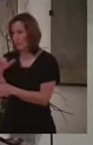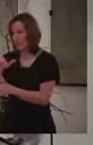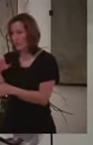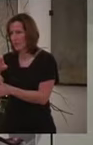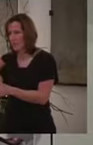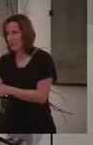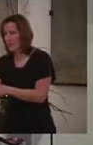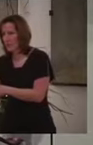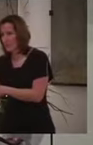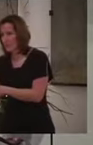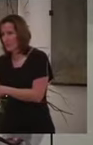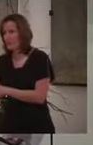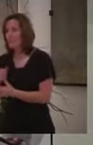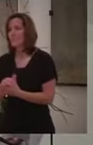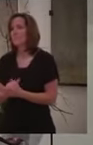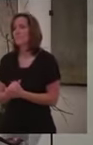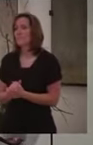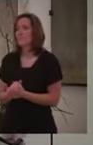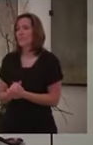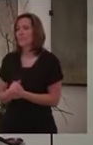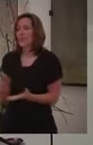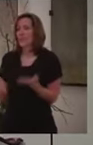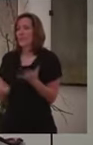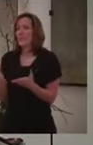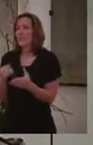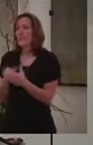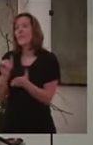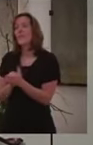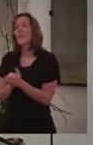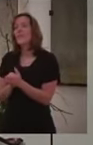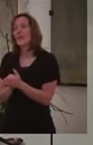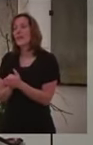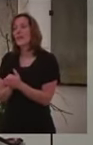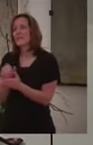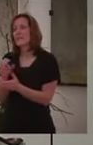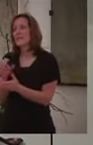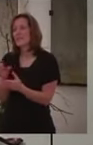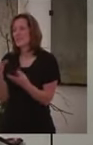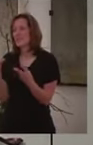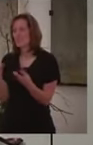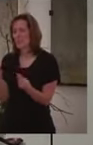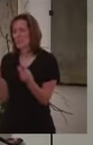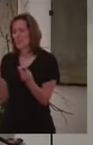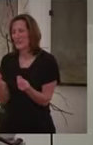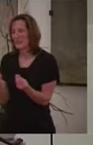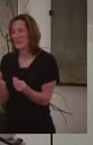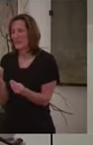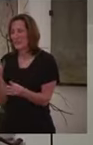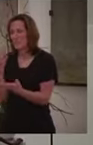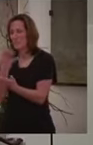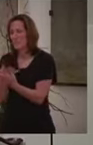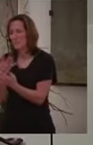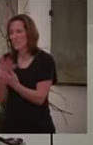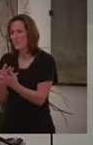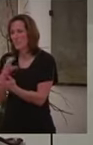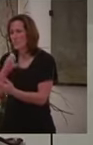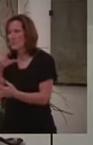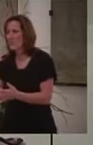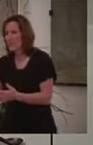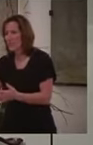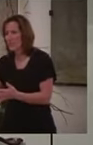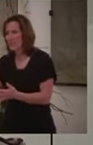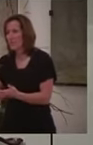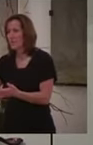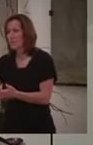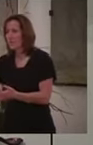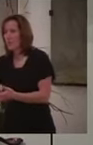yeast. So even in that dank prison cell, Paul is able to